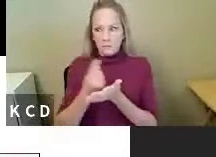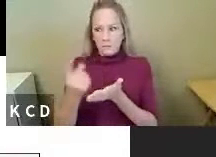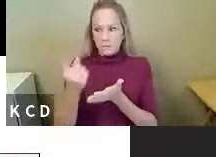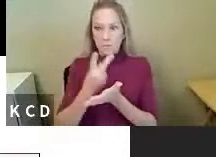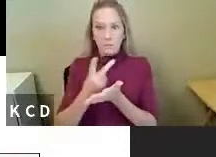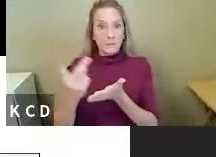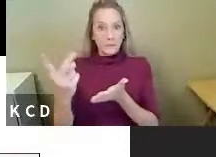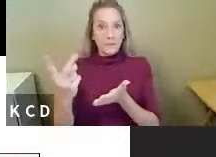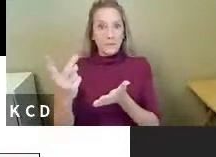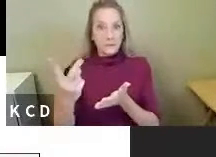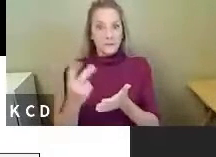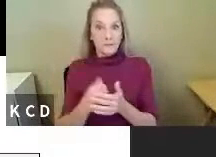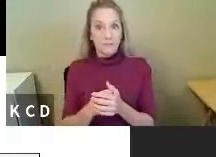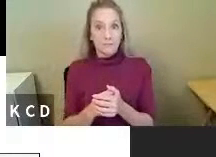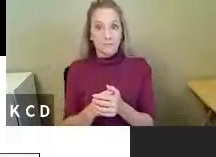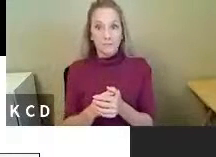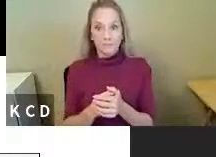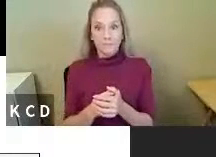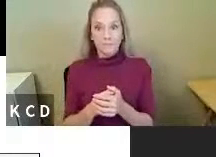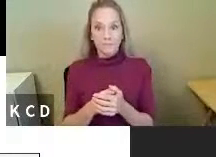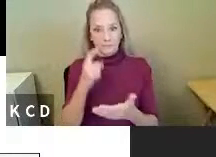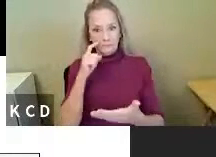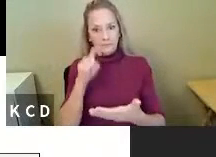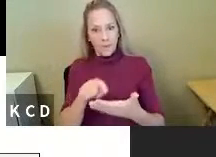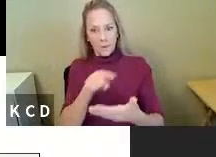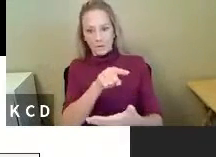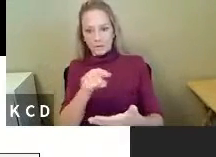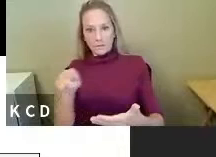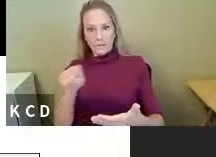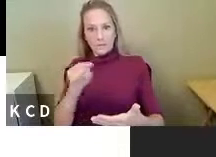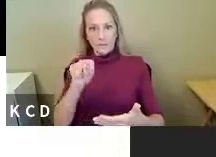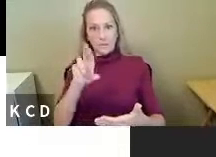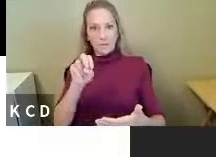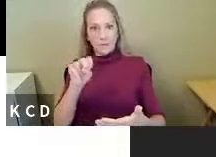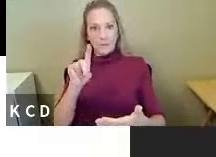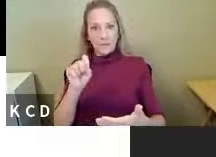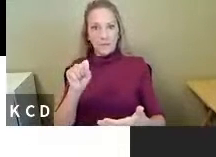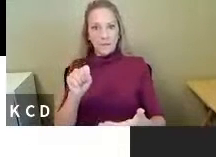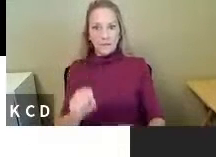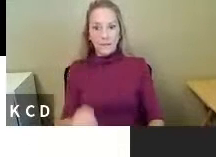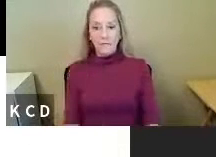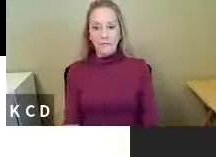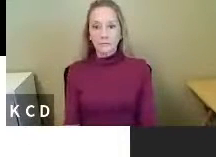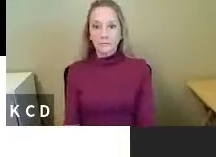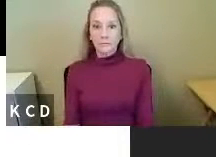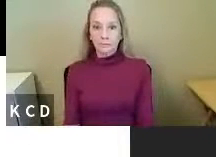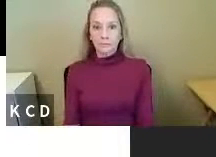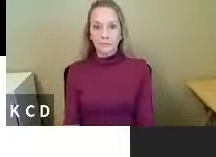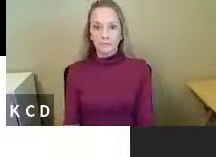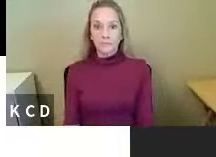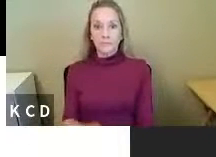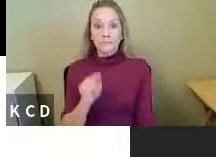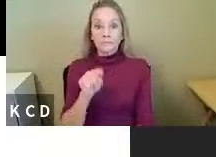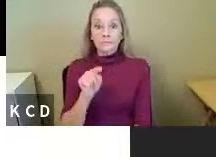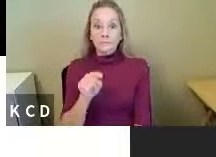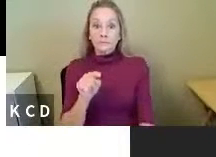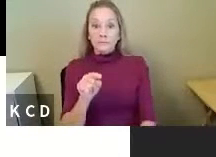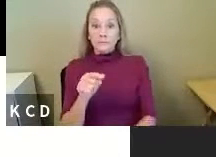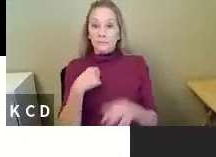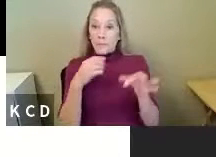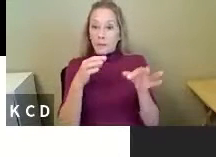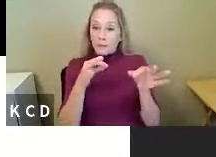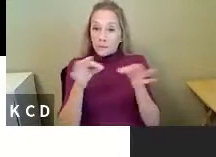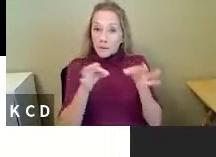so, but you see the trends. Next slide, please. So this I need to